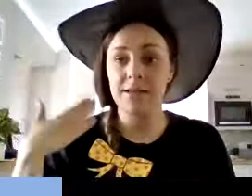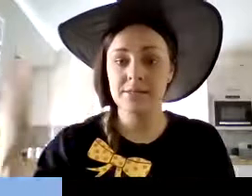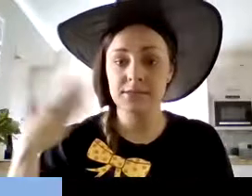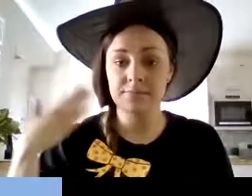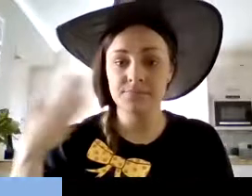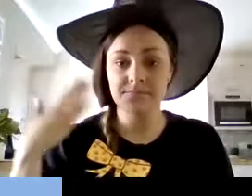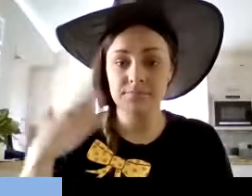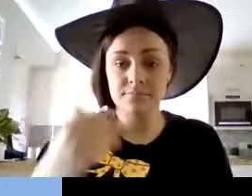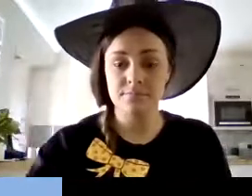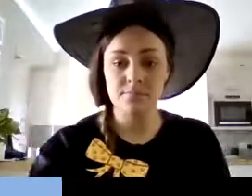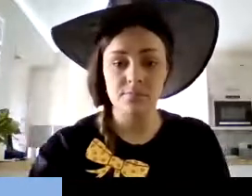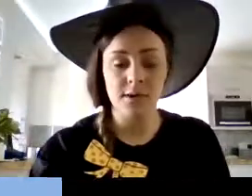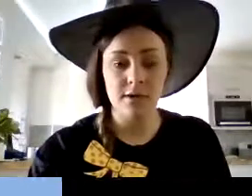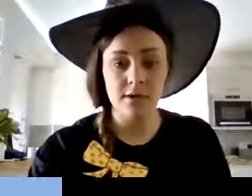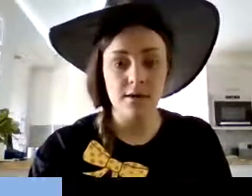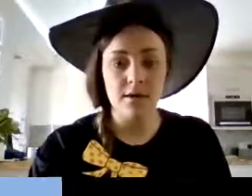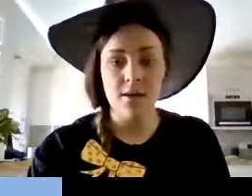Through the wind.